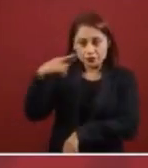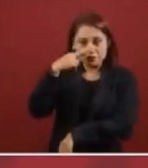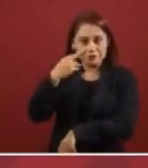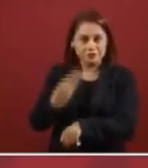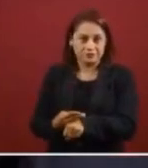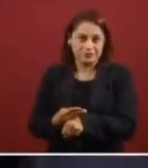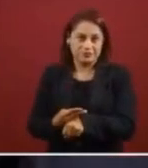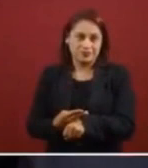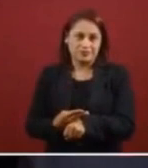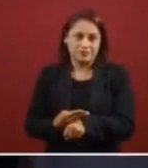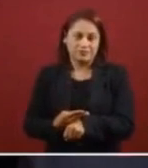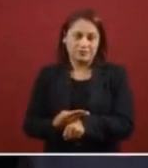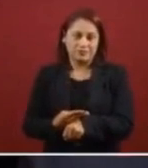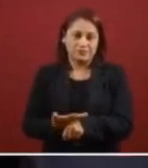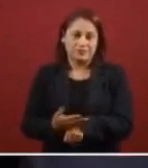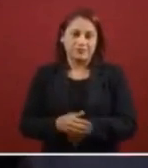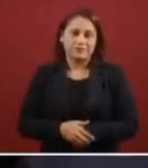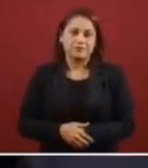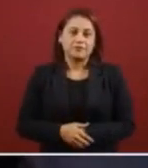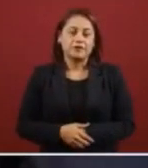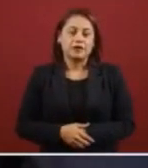Politically,